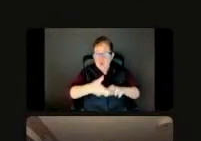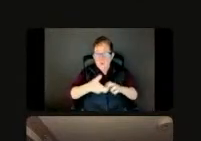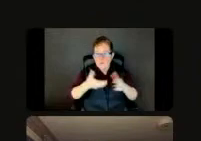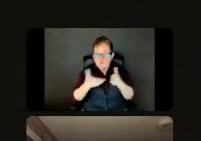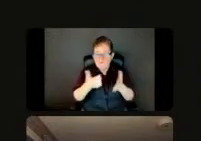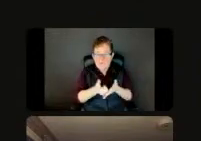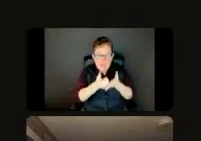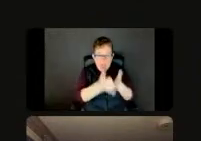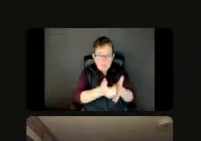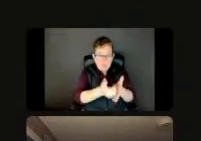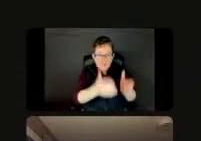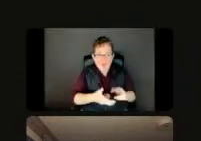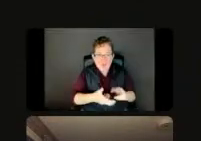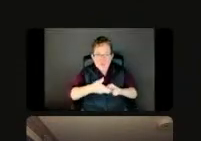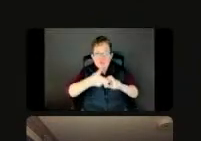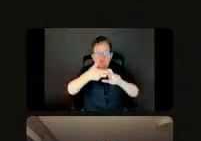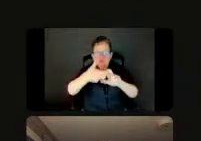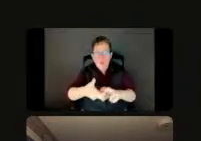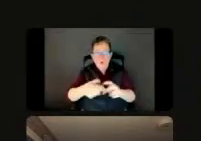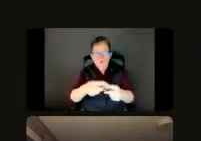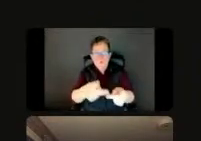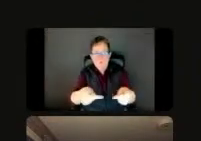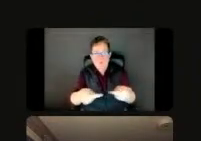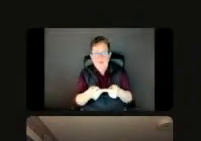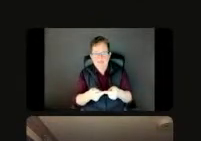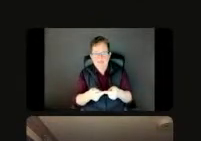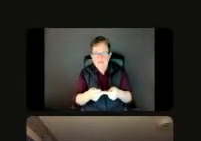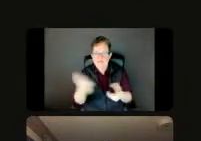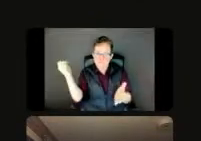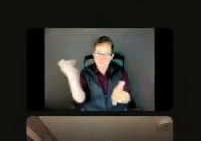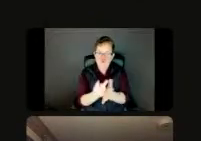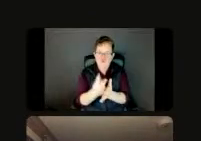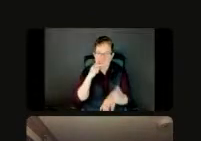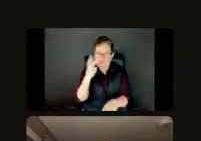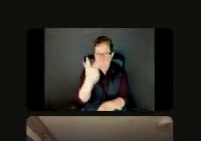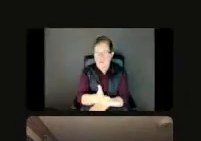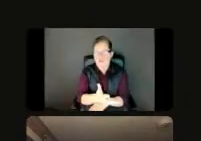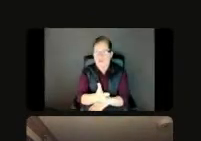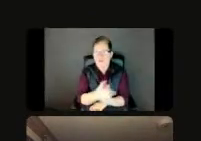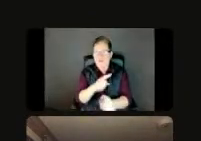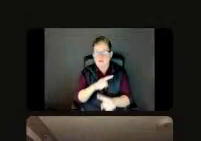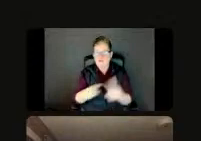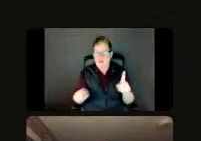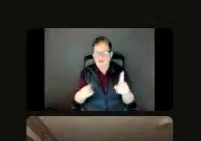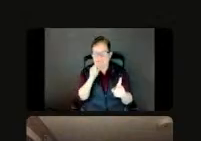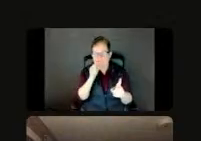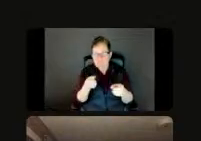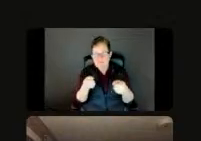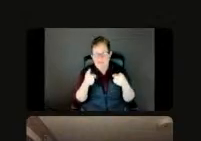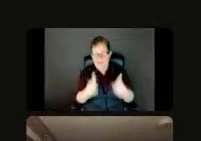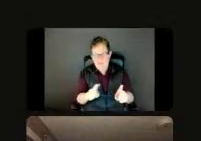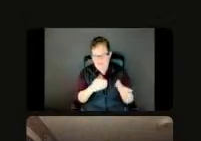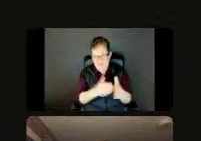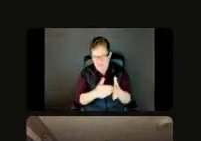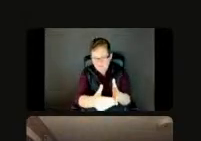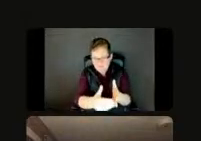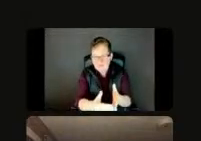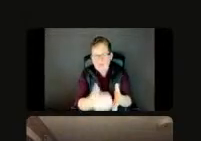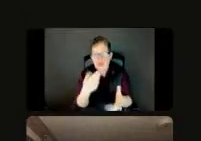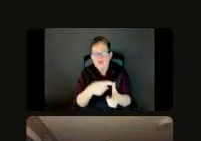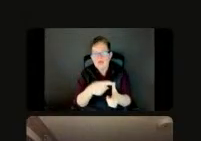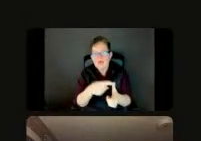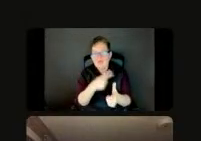help a person tow to a lawful location. But those situations don't present themselves always, and the funds run out real